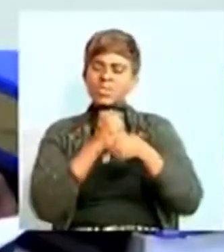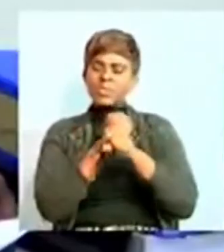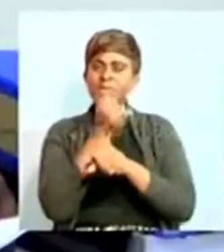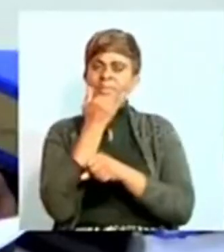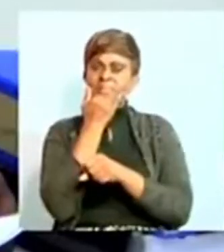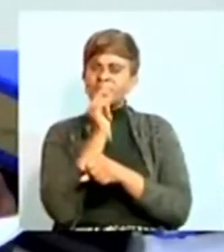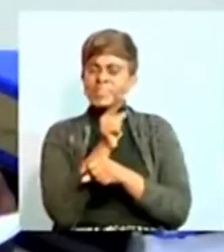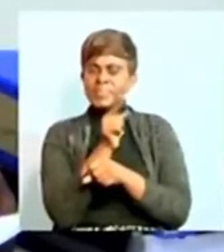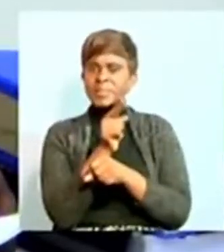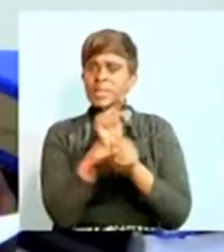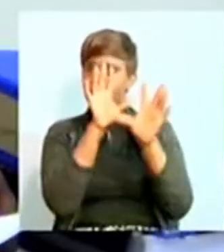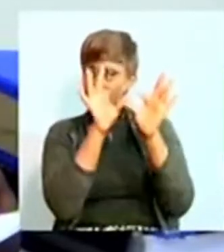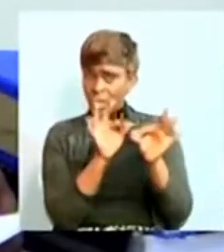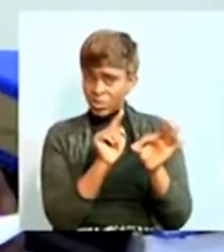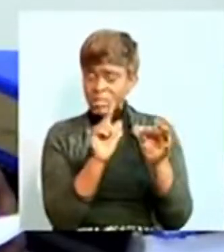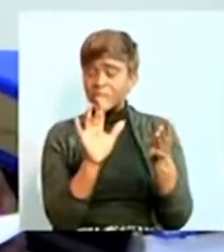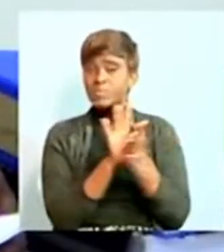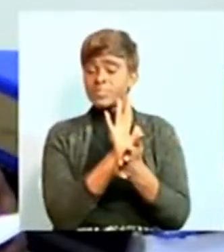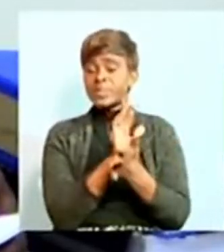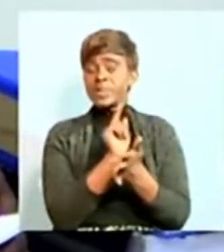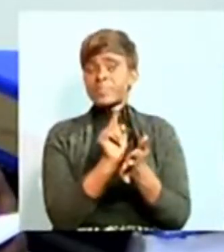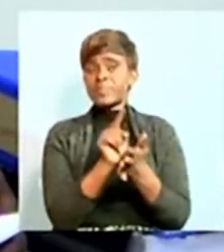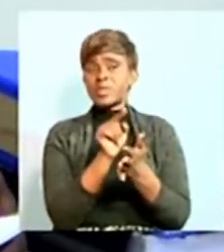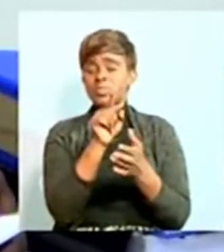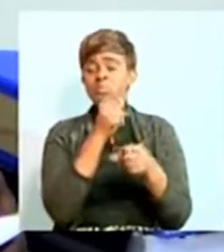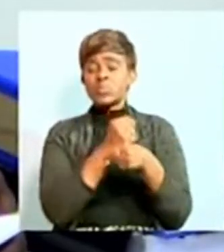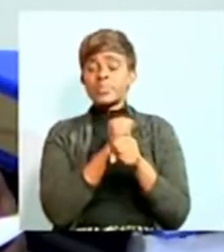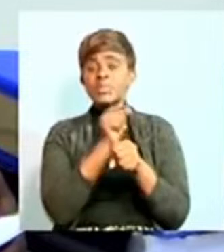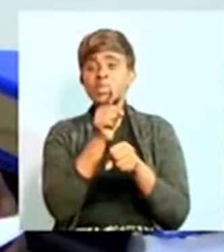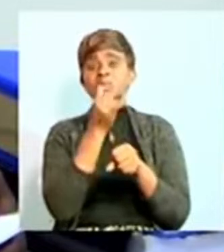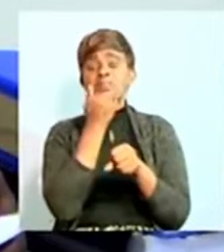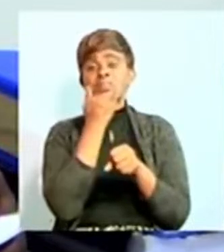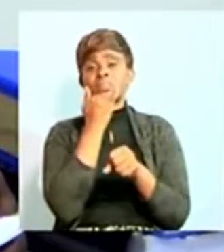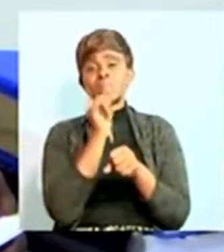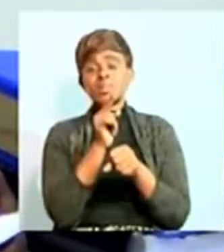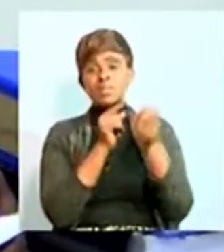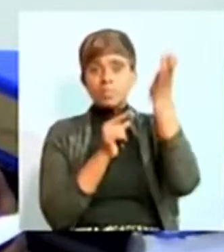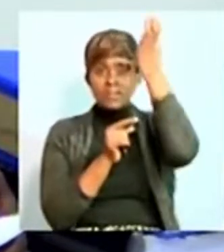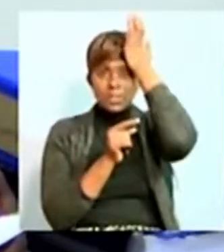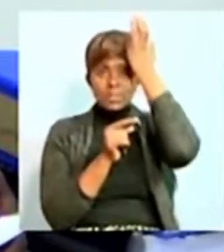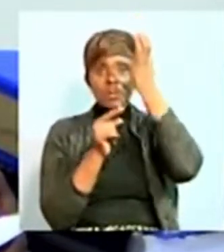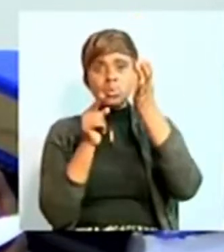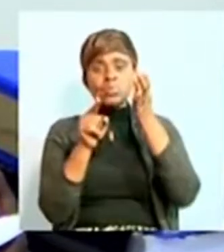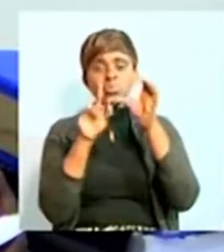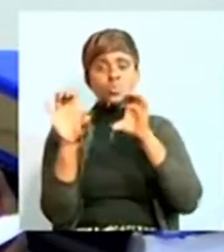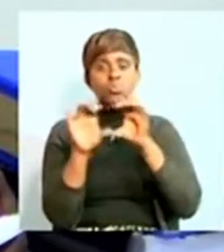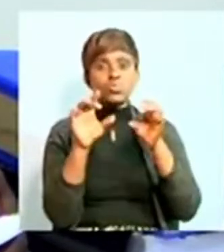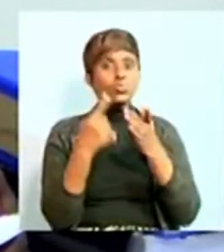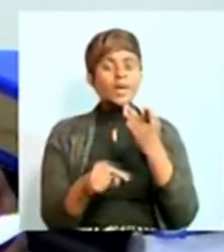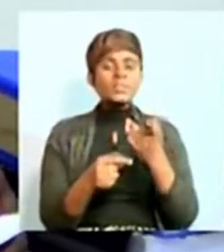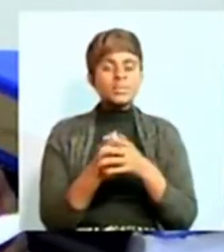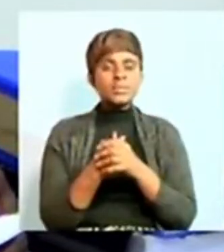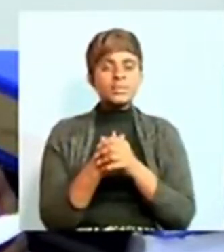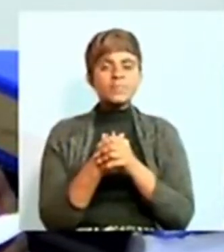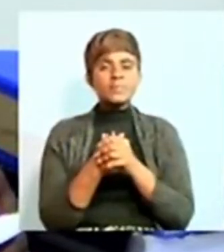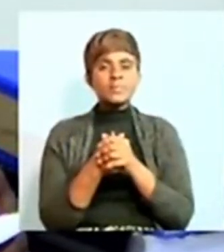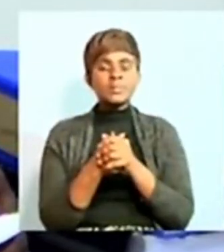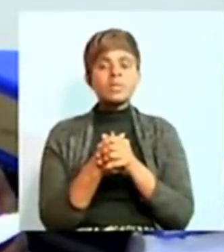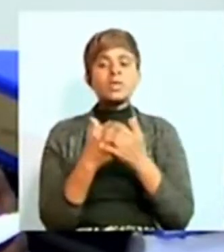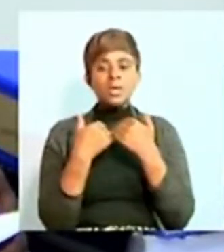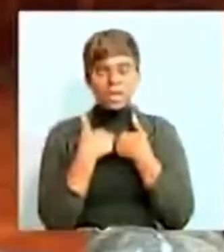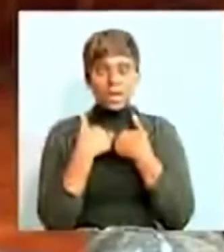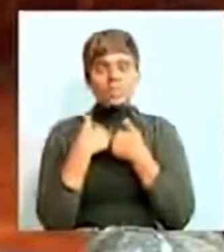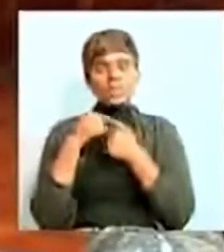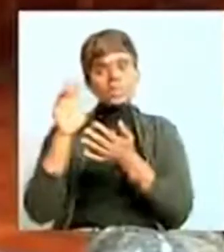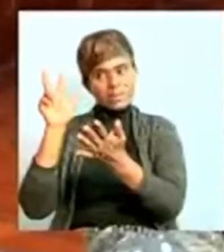mistake, this is an accountable document. When you make a mistake on the date, what do you do? You have to